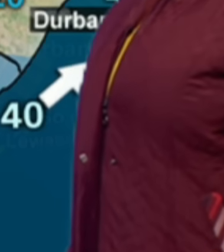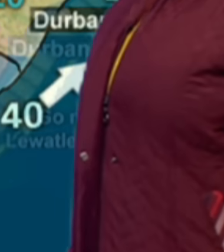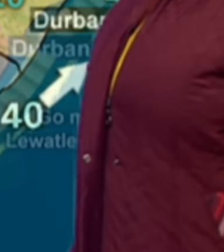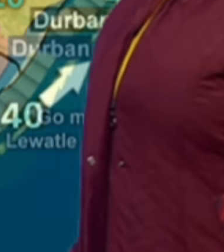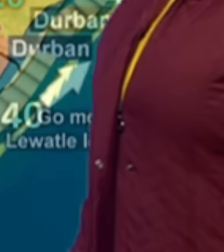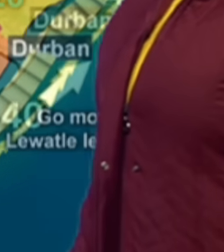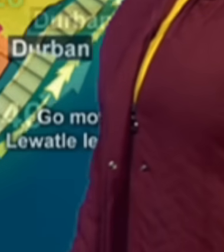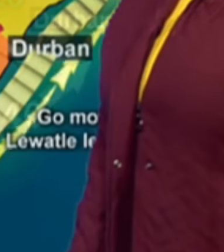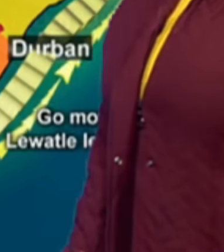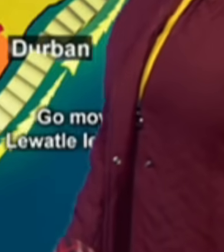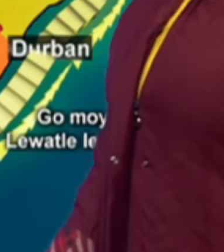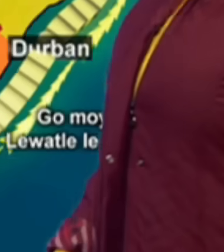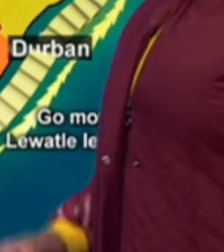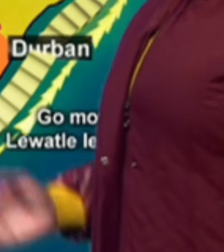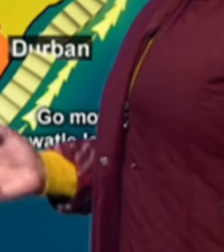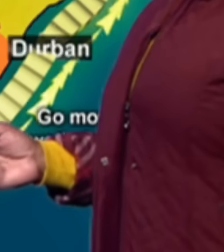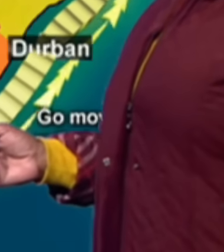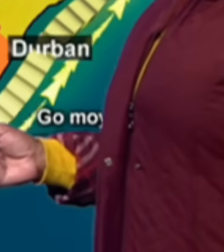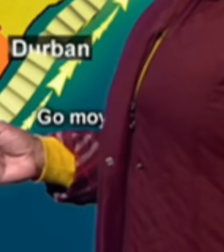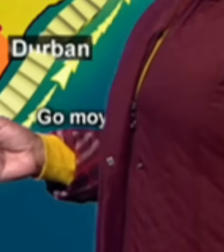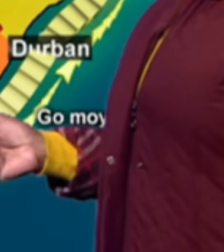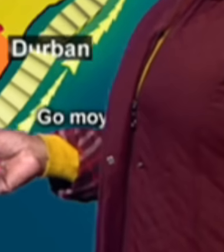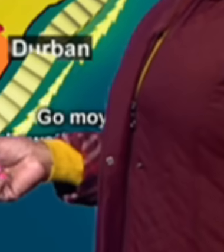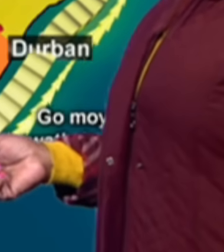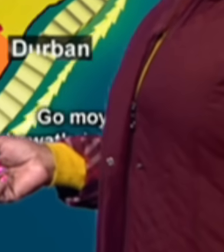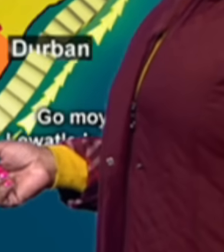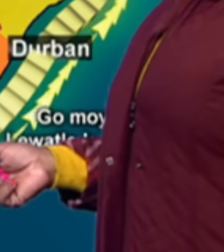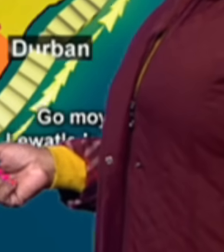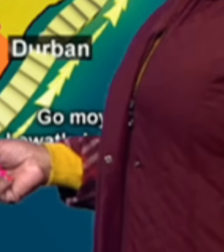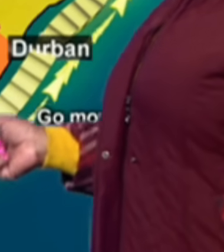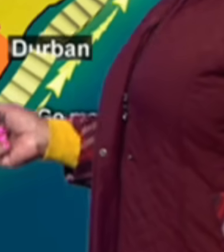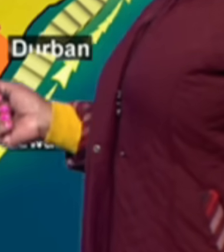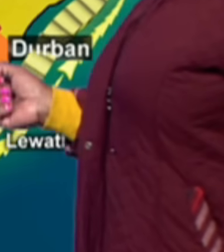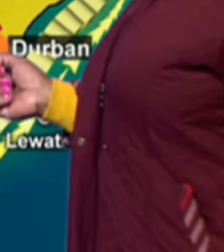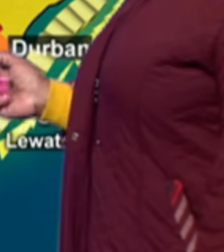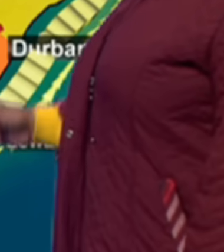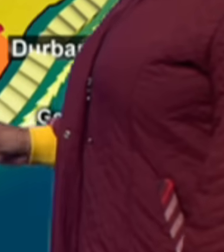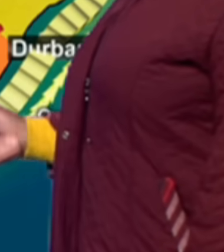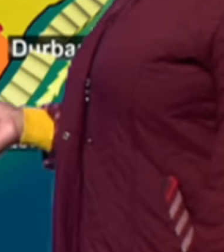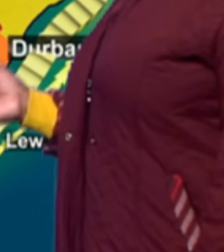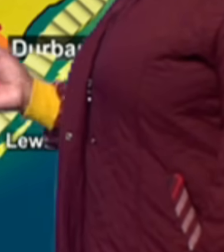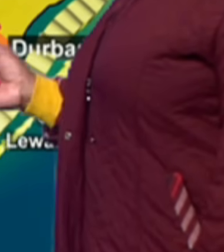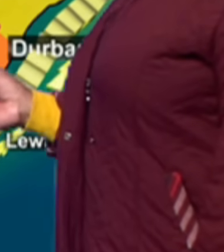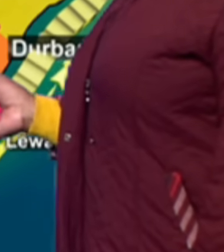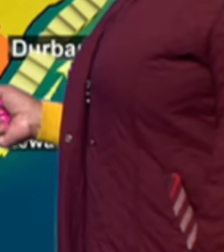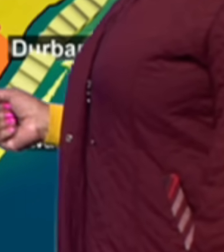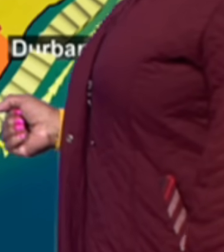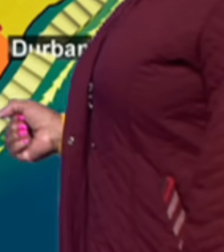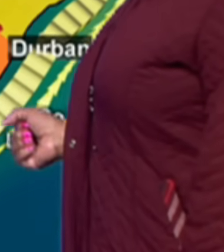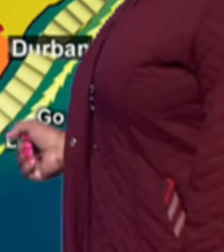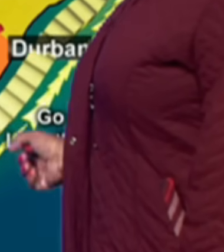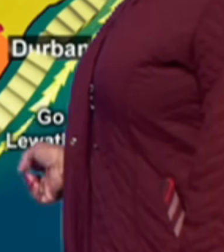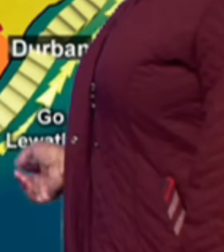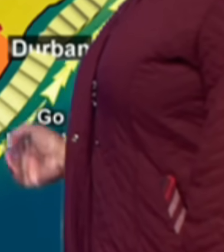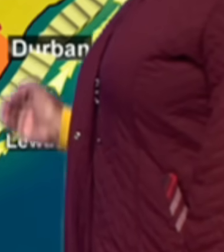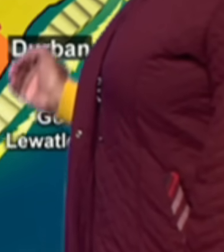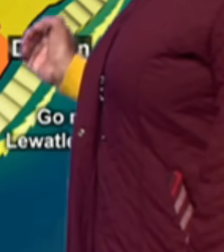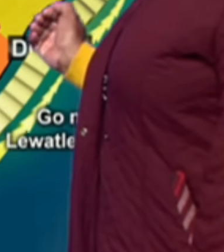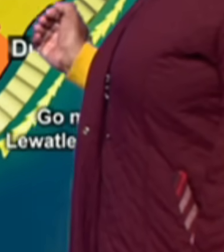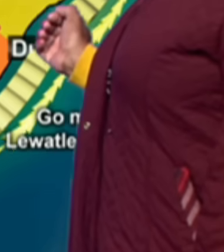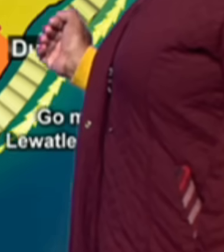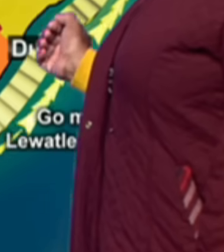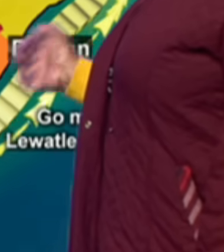maro a re lebelele jwalo ga re lebelela jwalo go tšwela pele go bonagala bona ba kakanya moso ba re lemoša gore go tla be go ena le moya e mmatla ka dikarolong